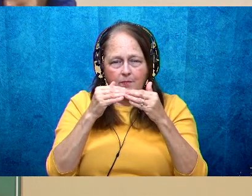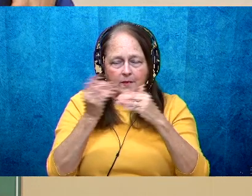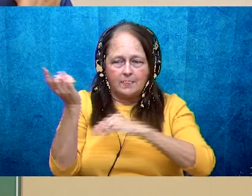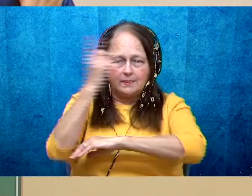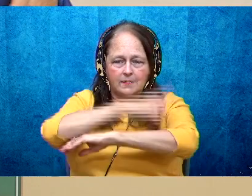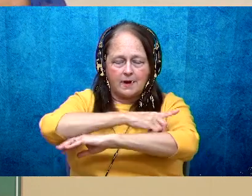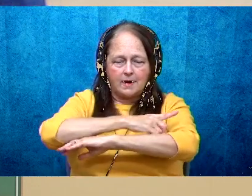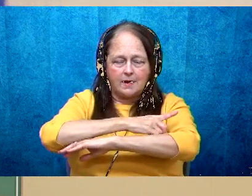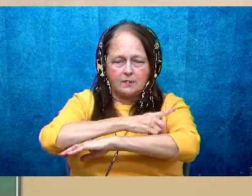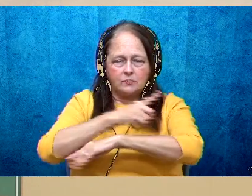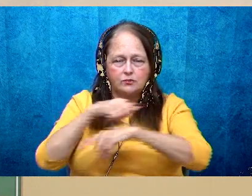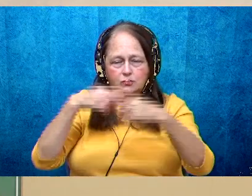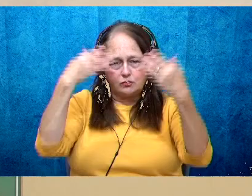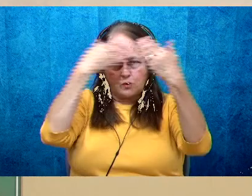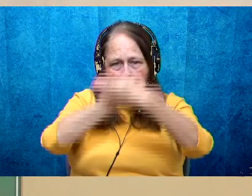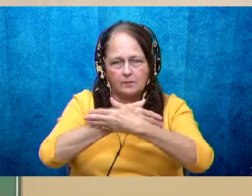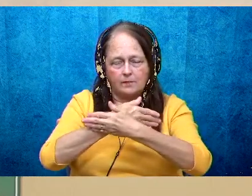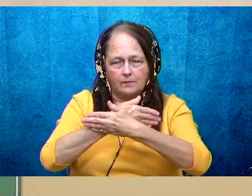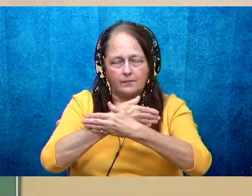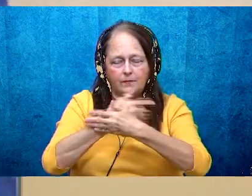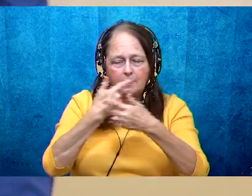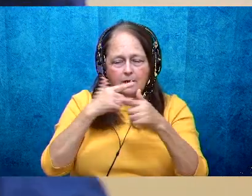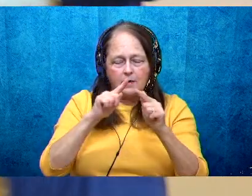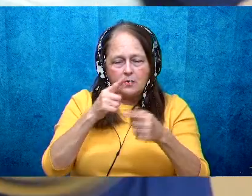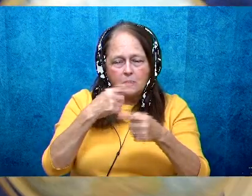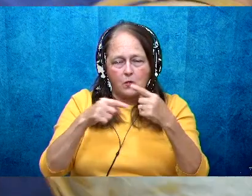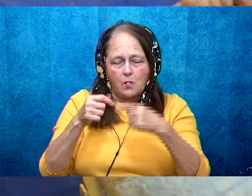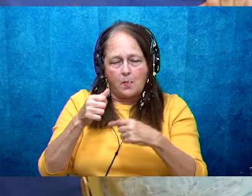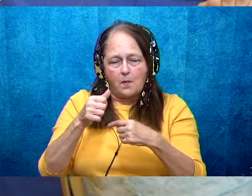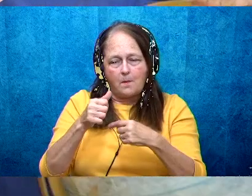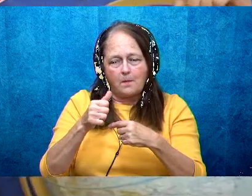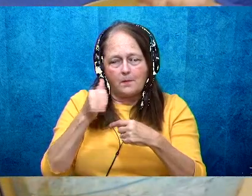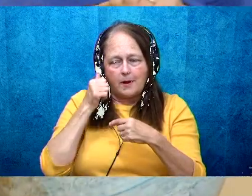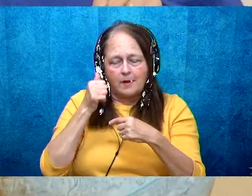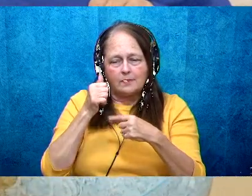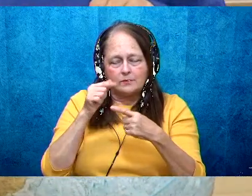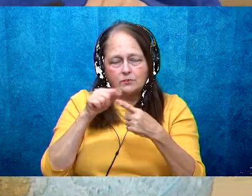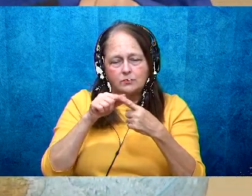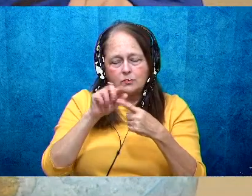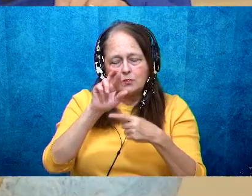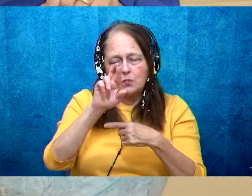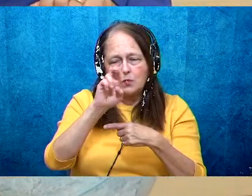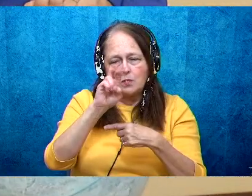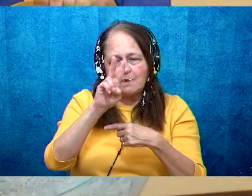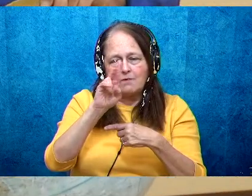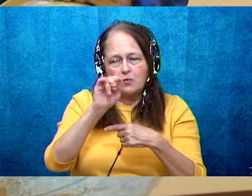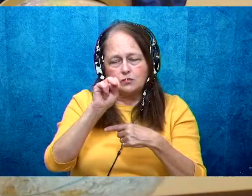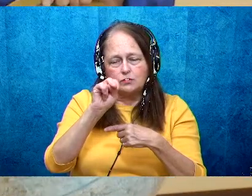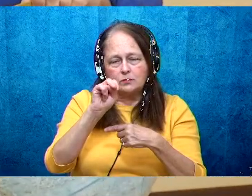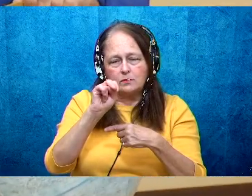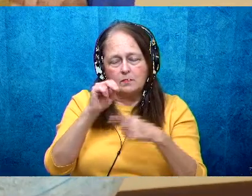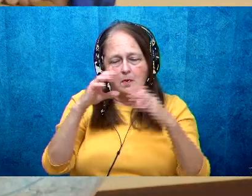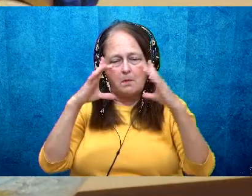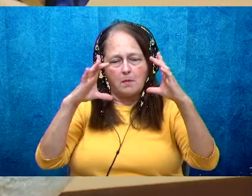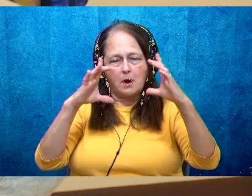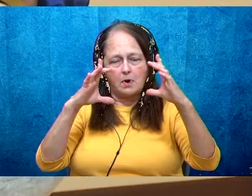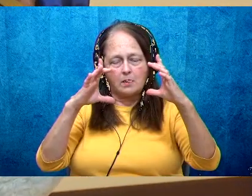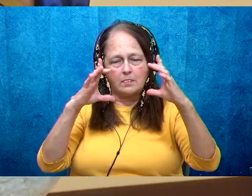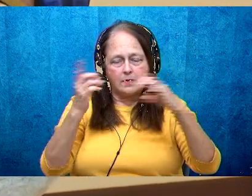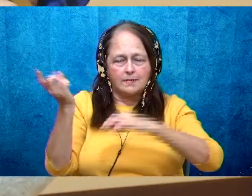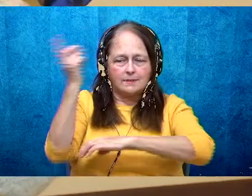daylight to darkness. So let's go back to this revolution model and let's talk about how that daylight